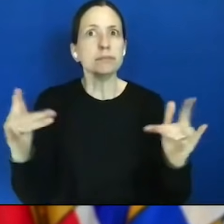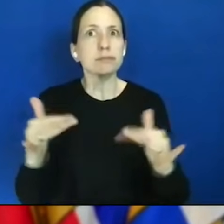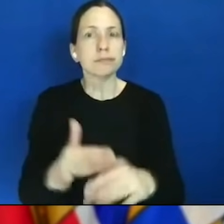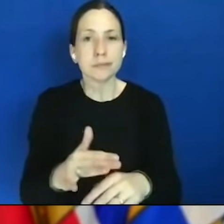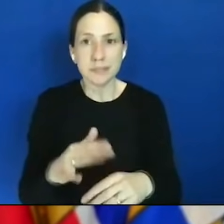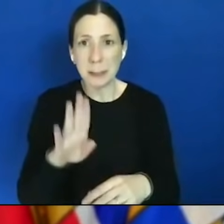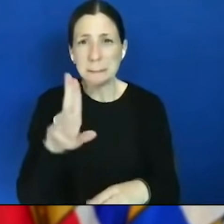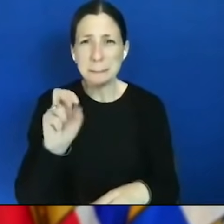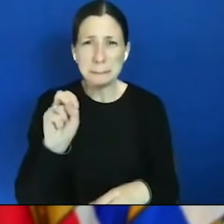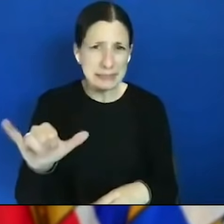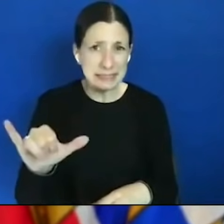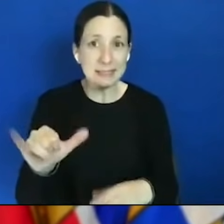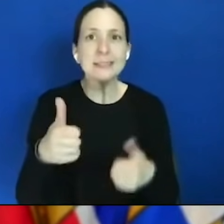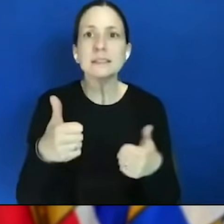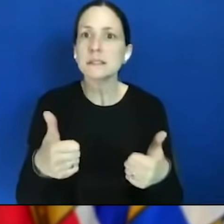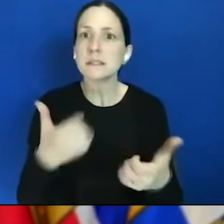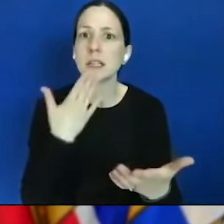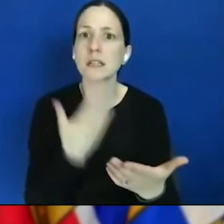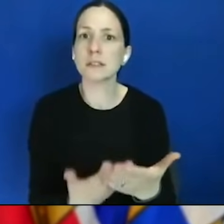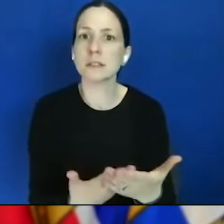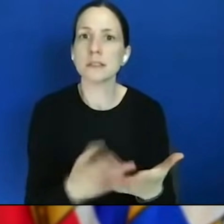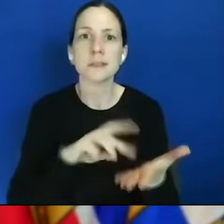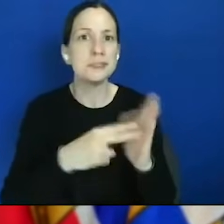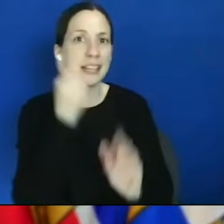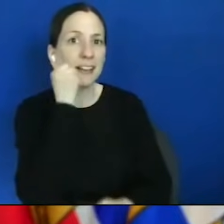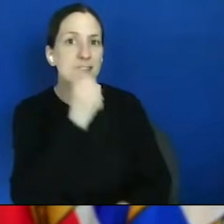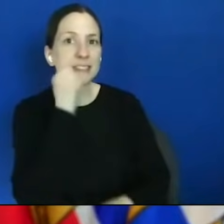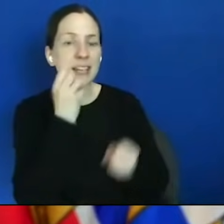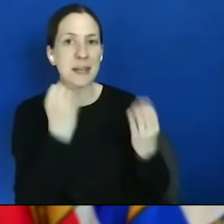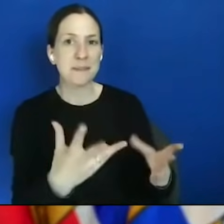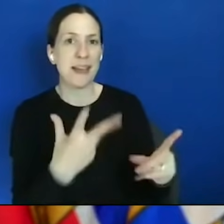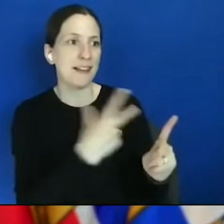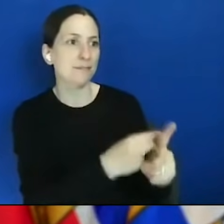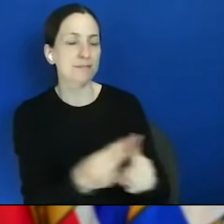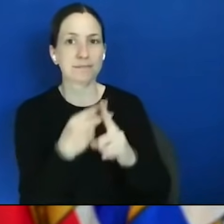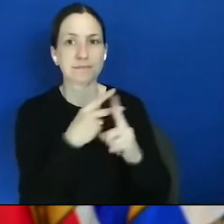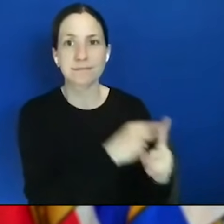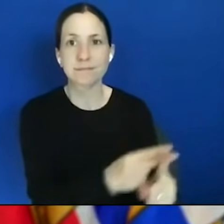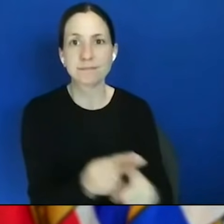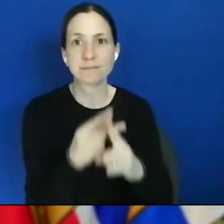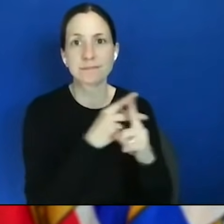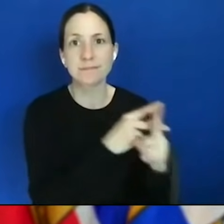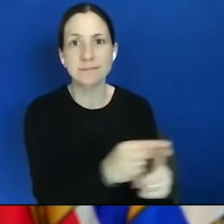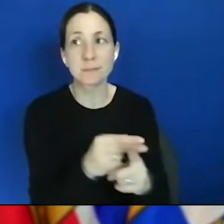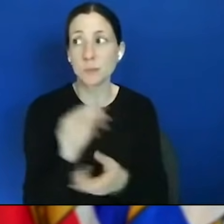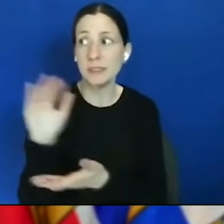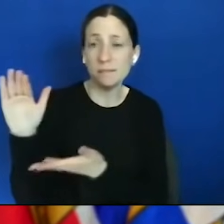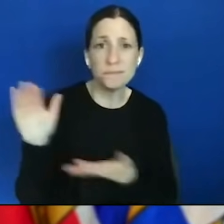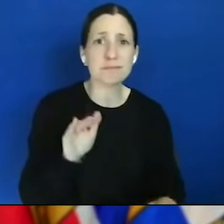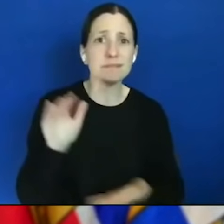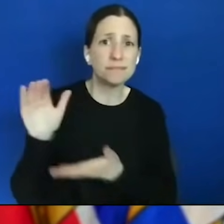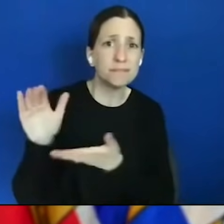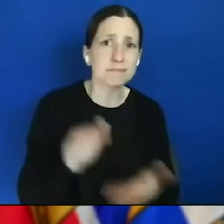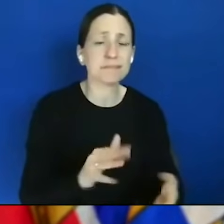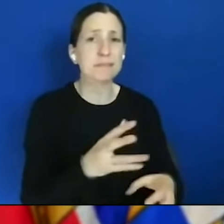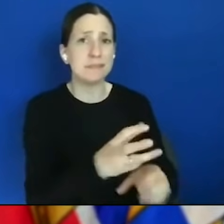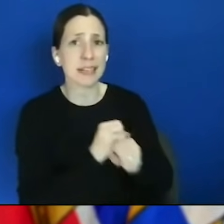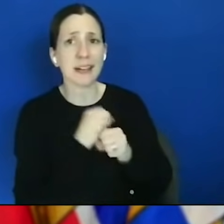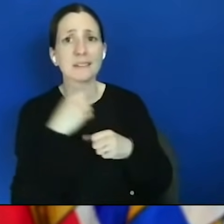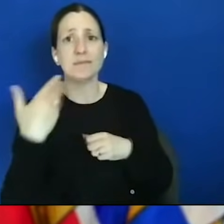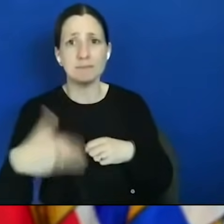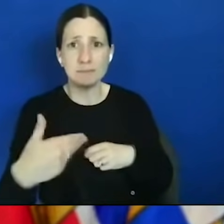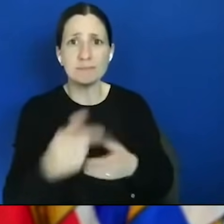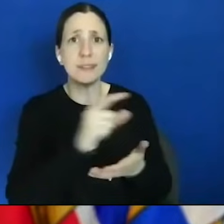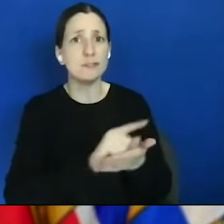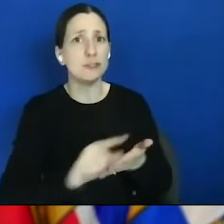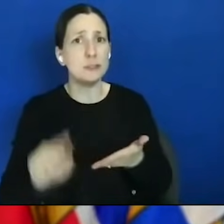getting vaccinated every day. We have plenty of supply, and the deliveries are coming in every week. But I can